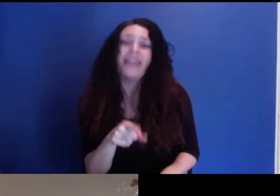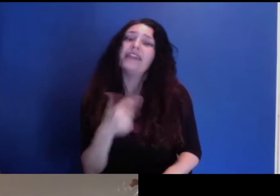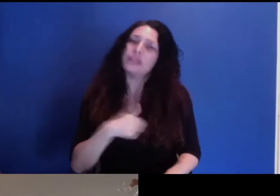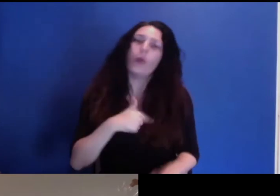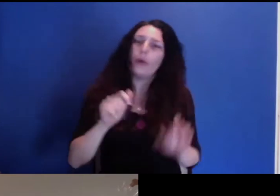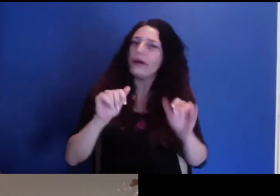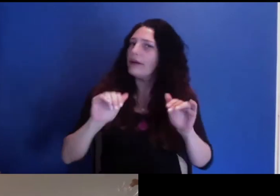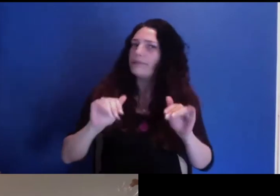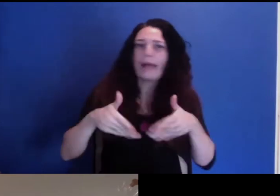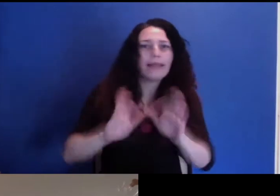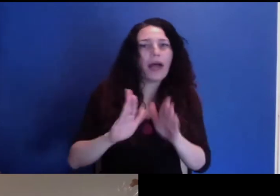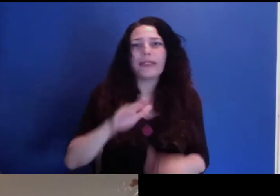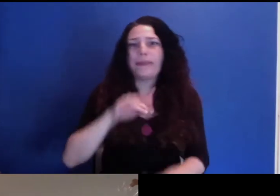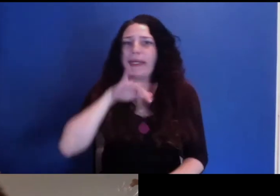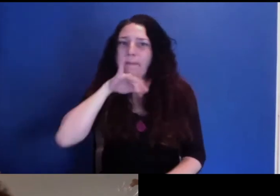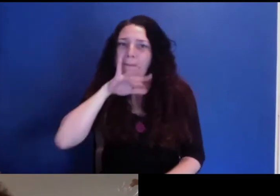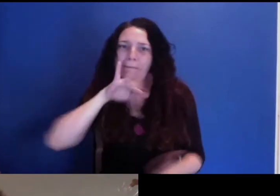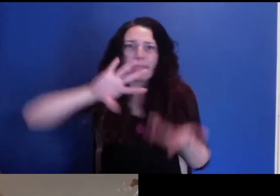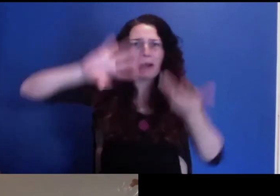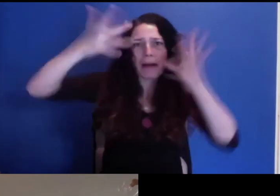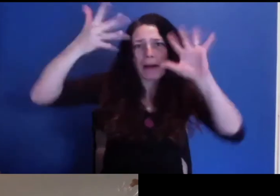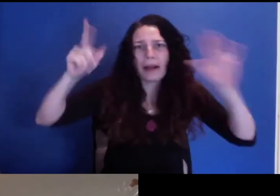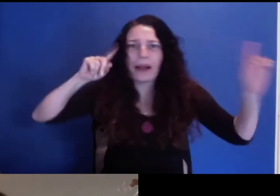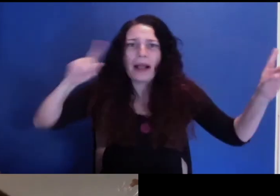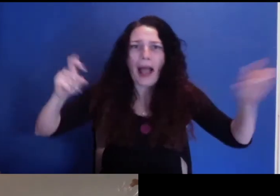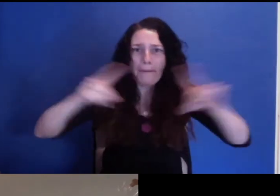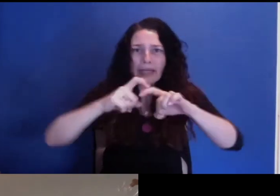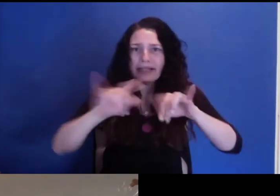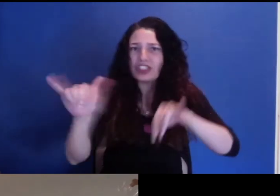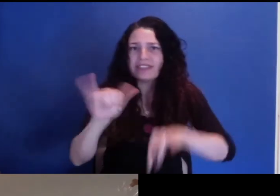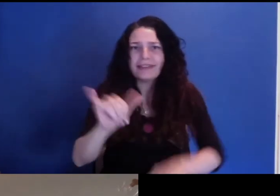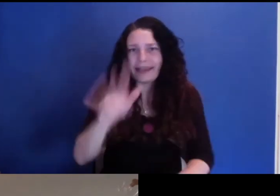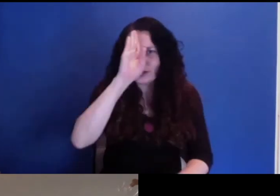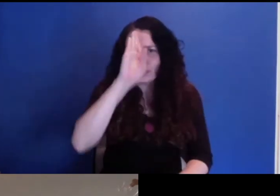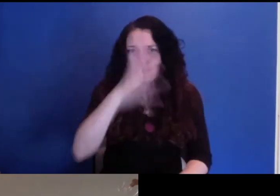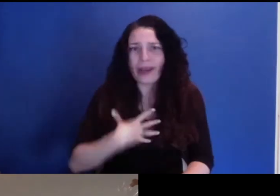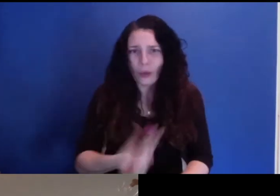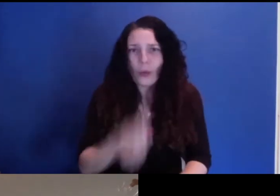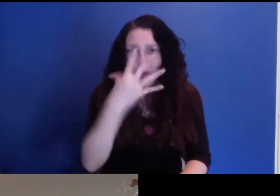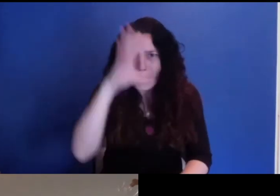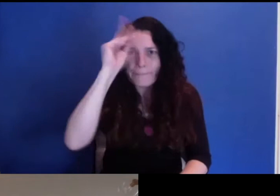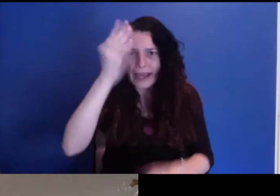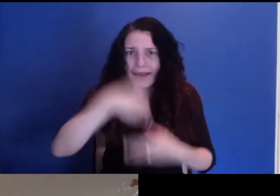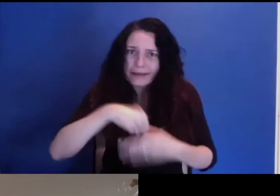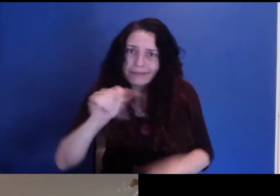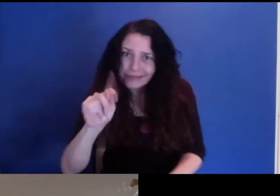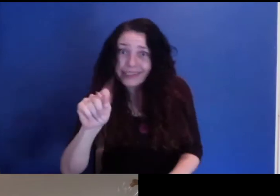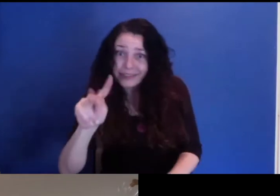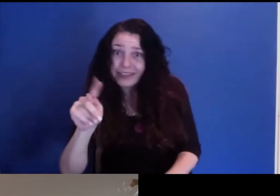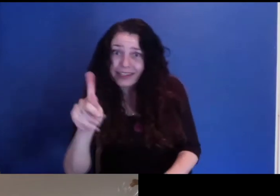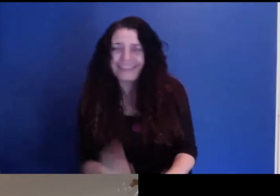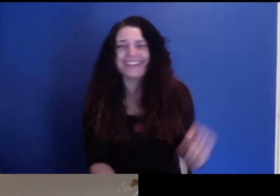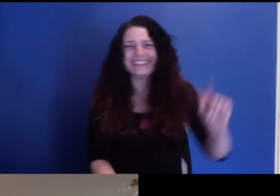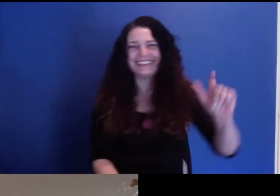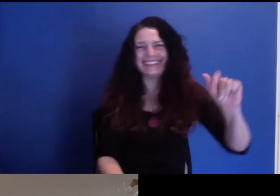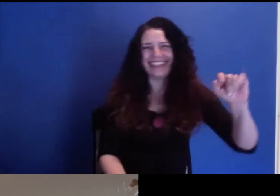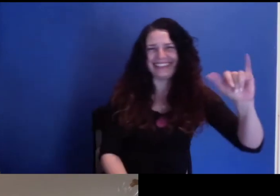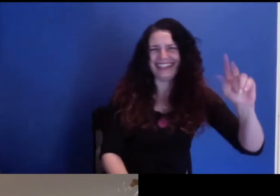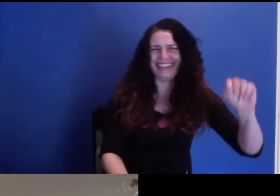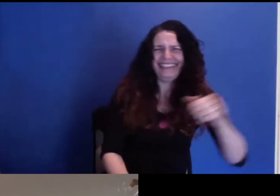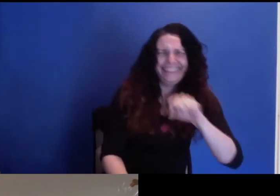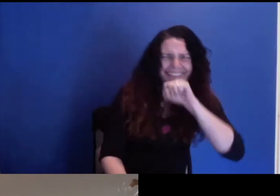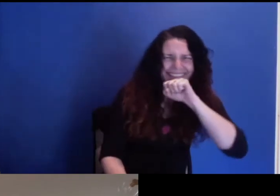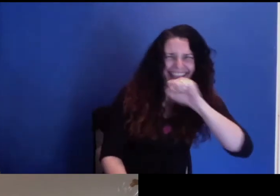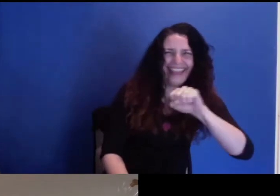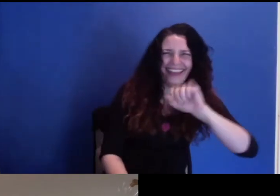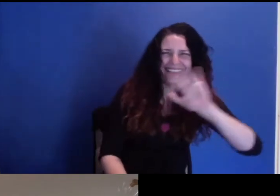complicated as, a straight white man on television is. I love it. Okay. So Special broke